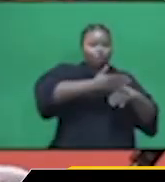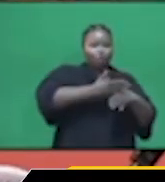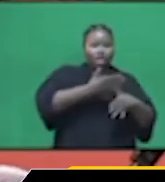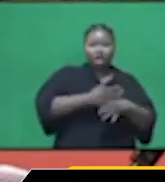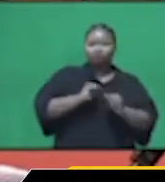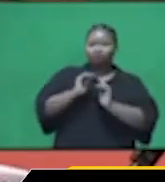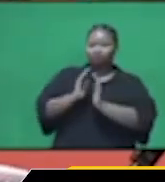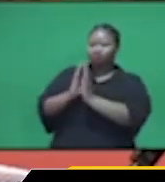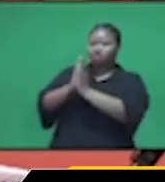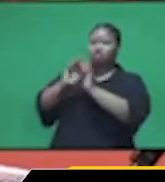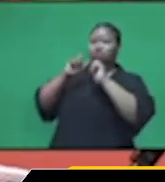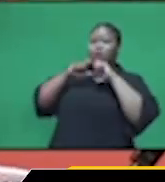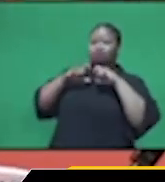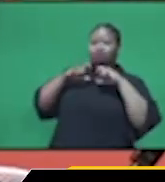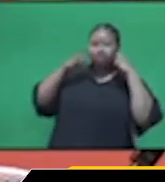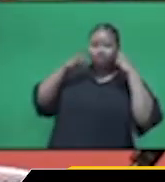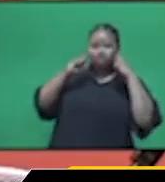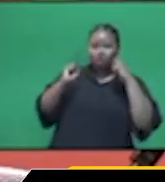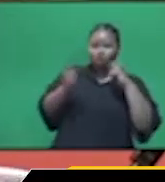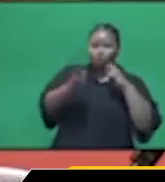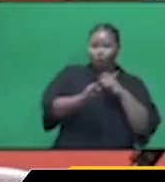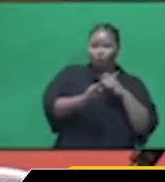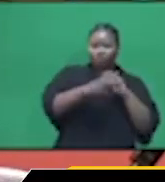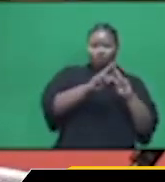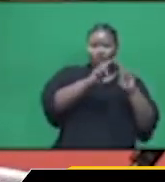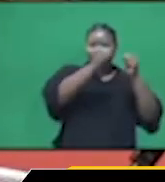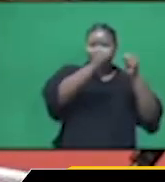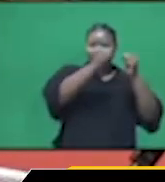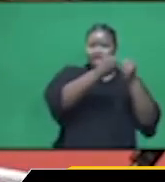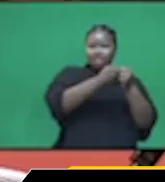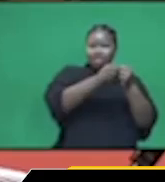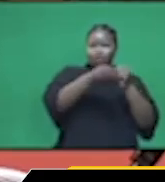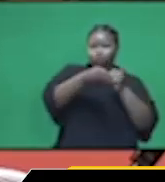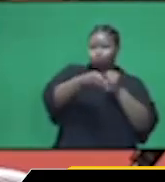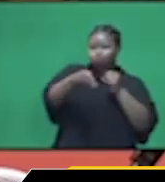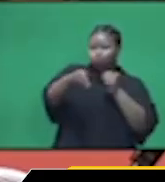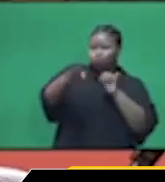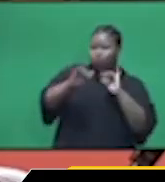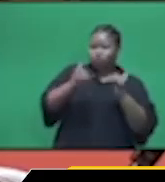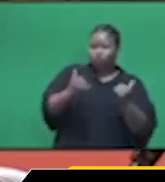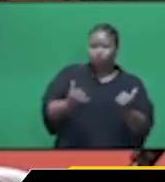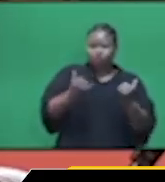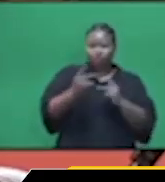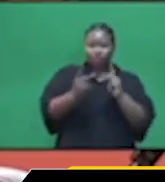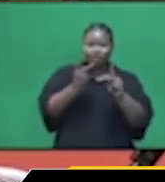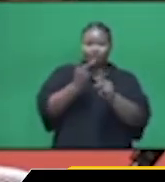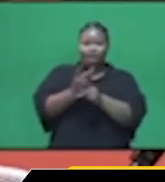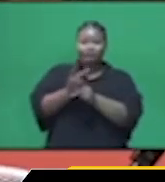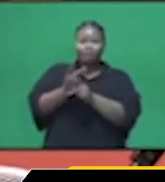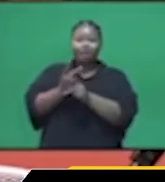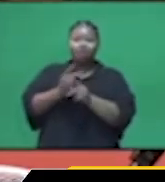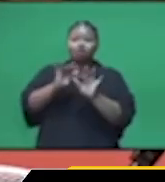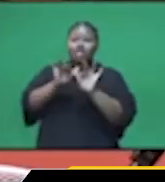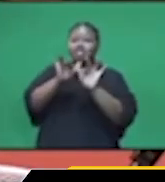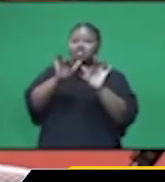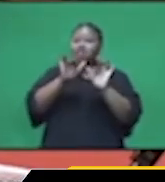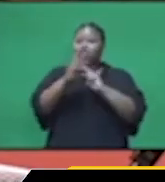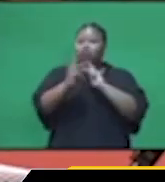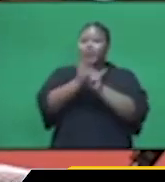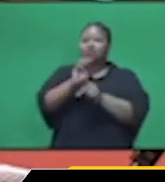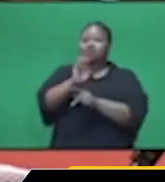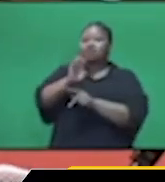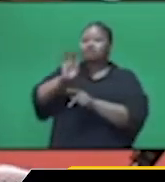faith-based organization, local and international guests present here, and delegates, fellow fighters.